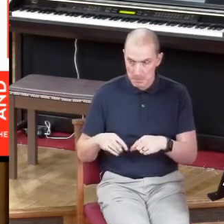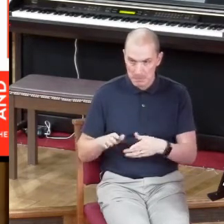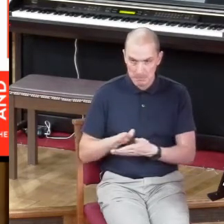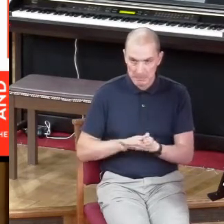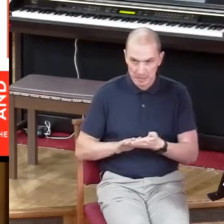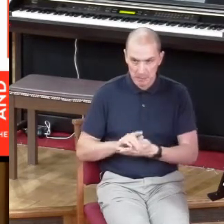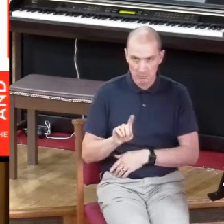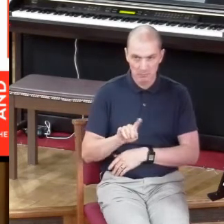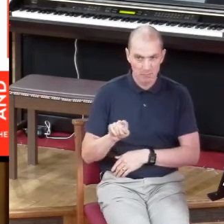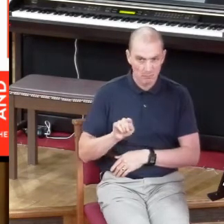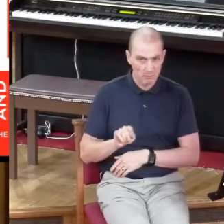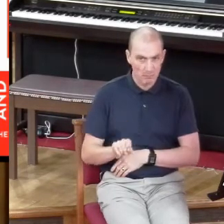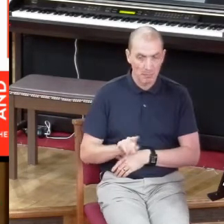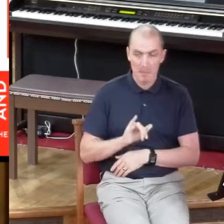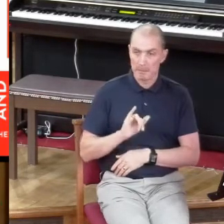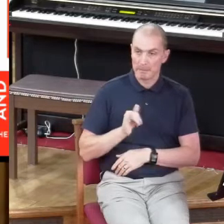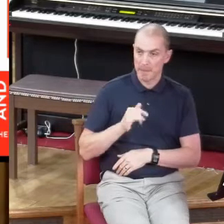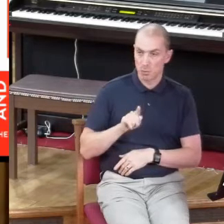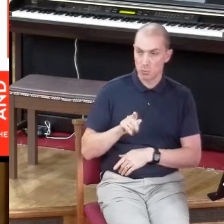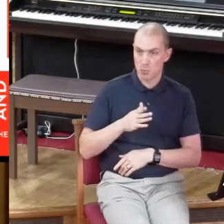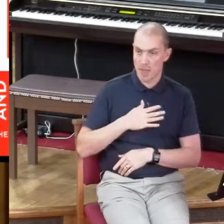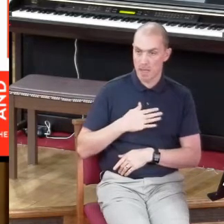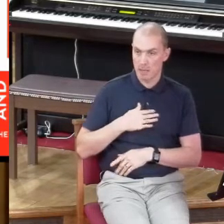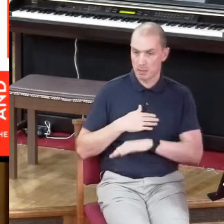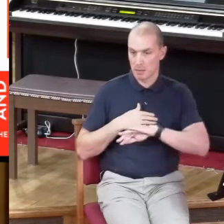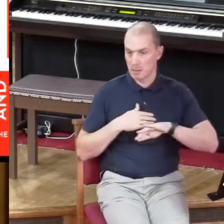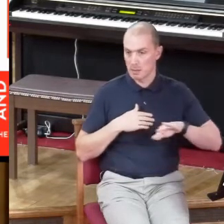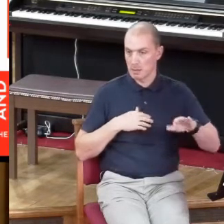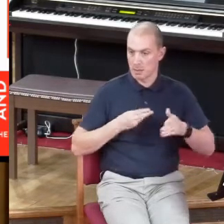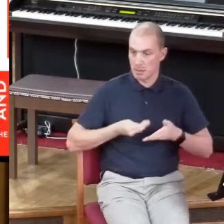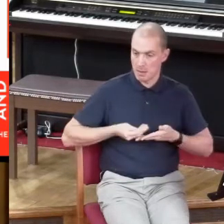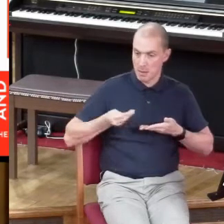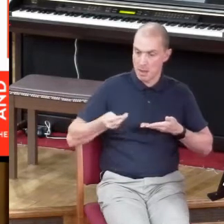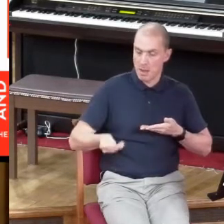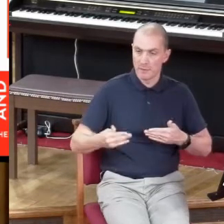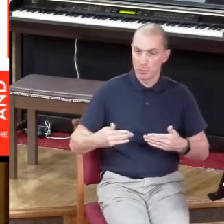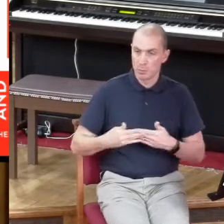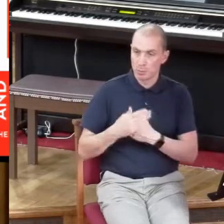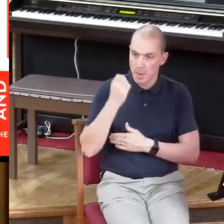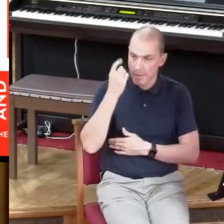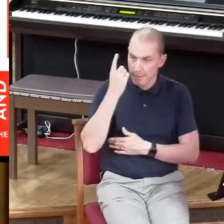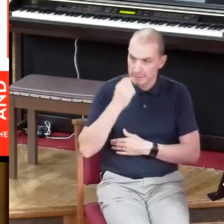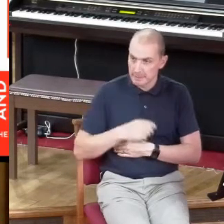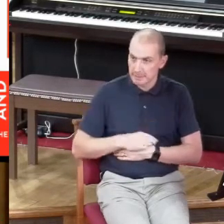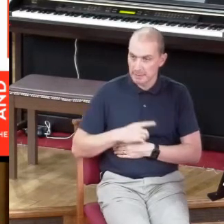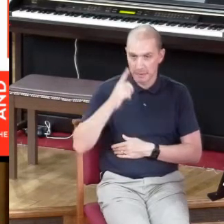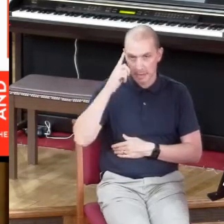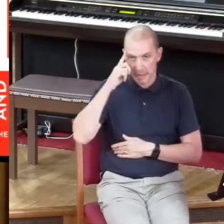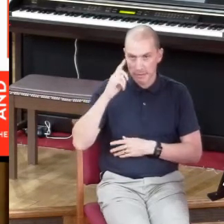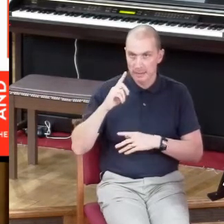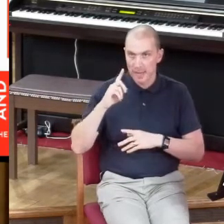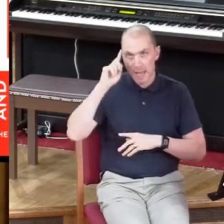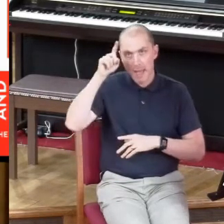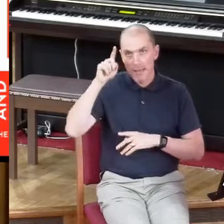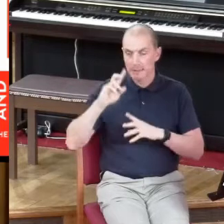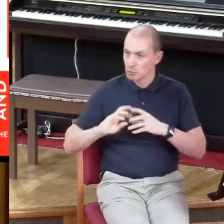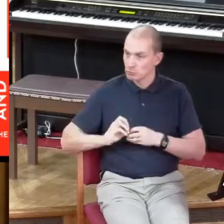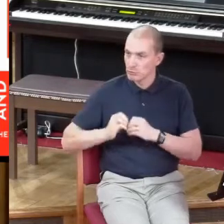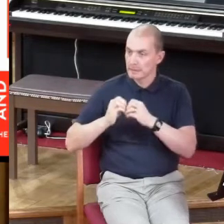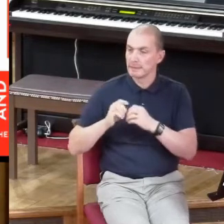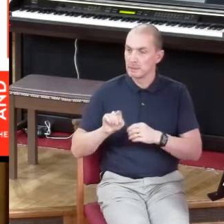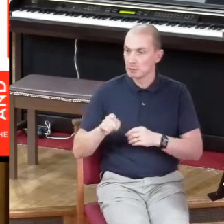But perhaps you'd like to leave new ideas. Perhaps you'd like to leave imaginative and creative ideas for new projects to attract